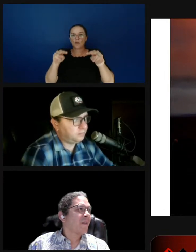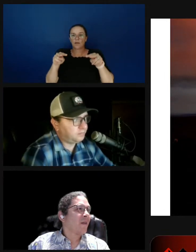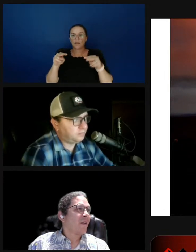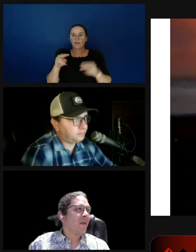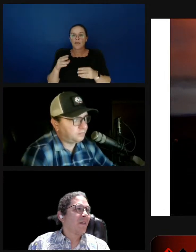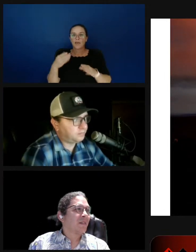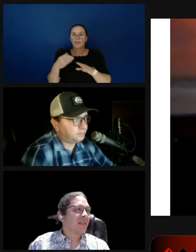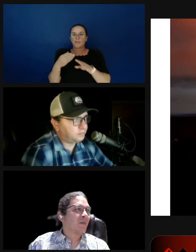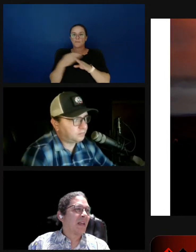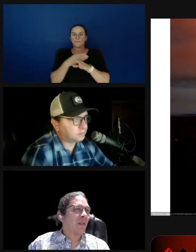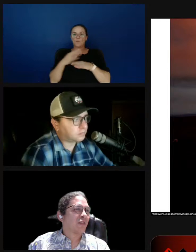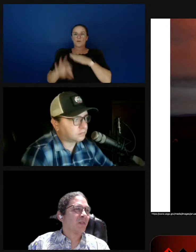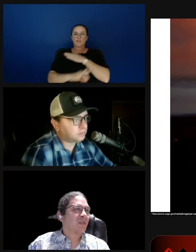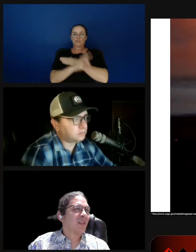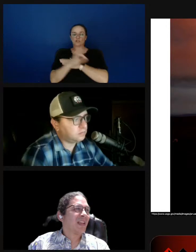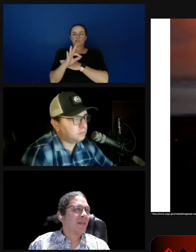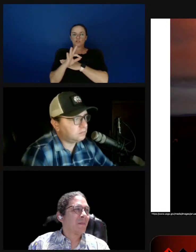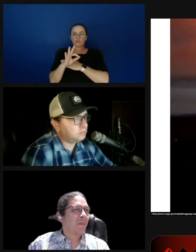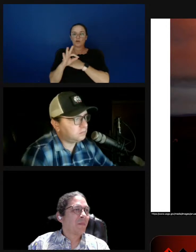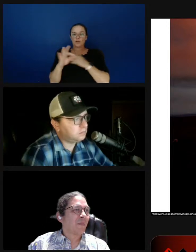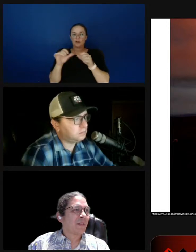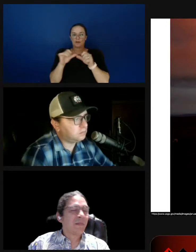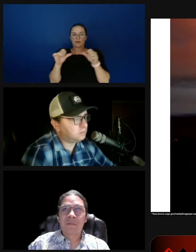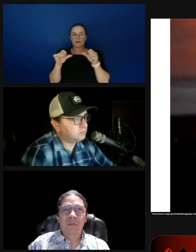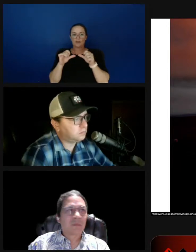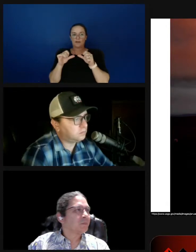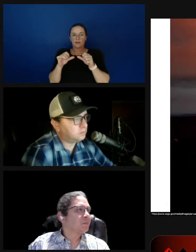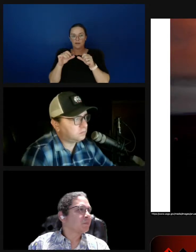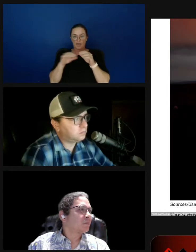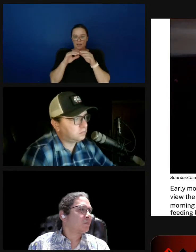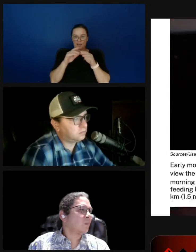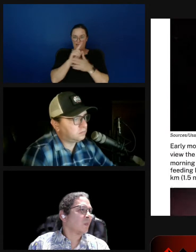here. See what that actually looks like. Right.